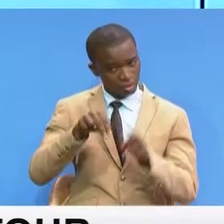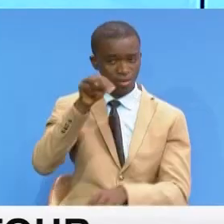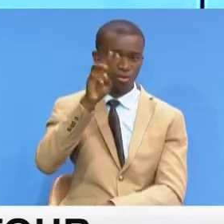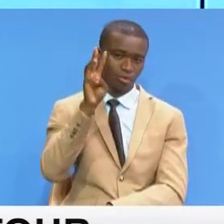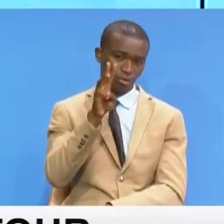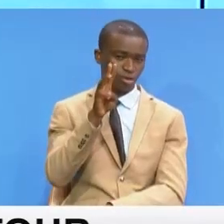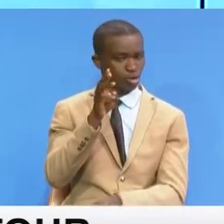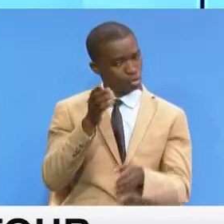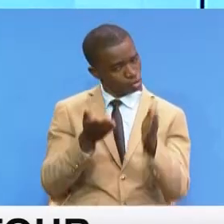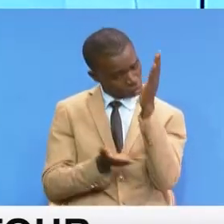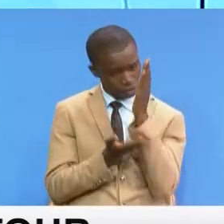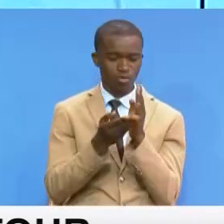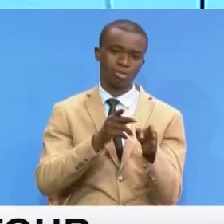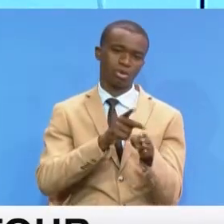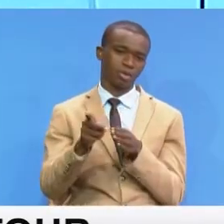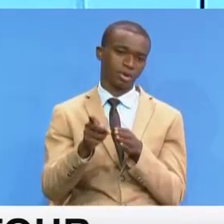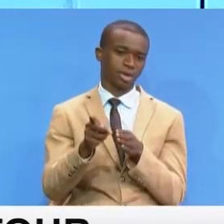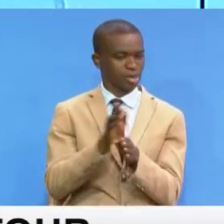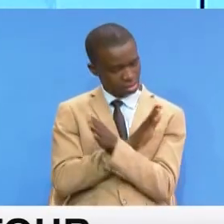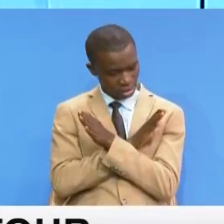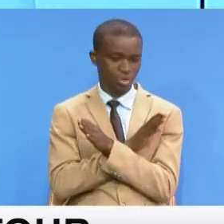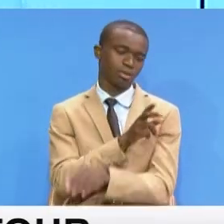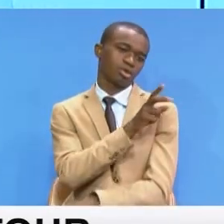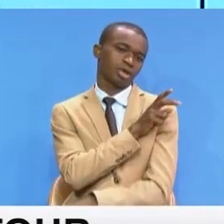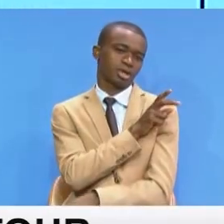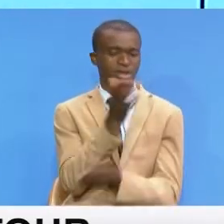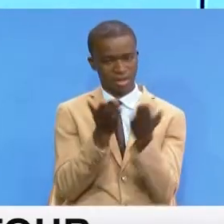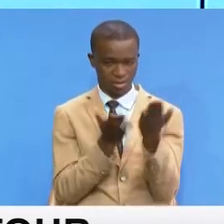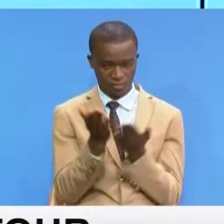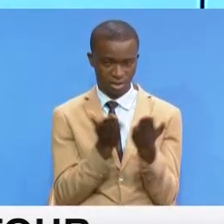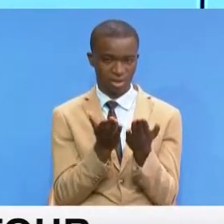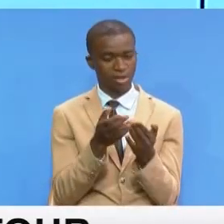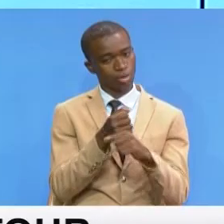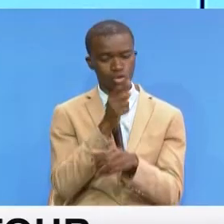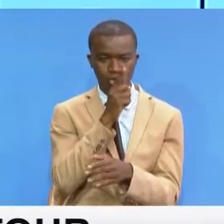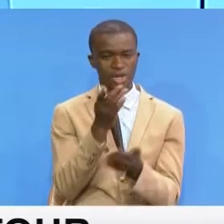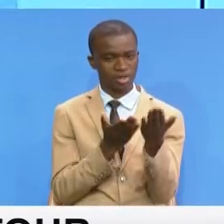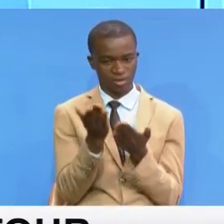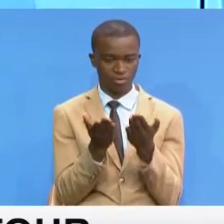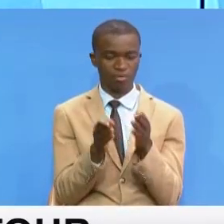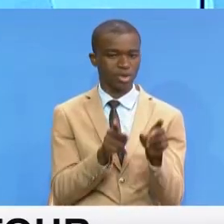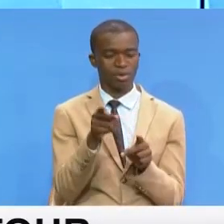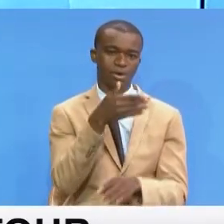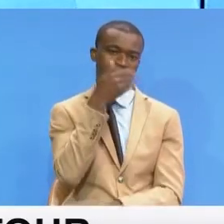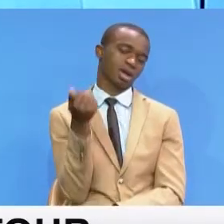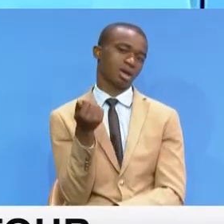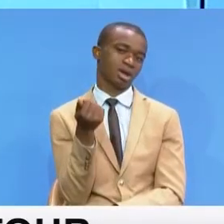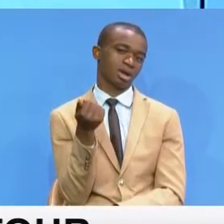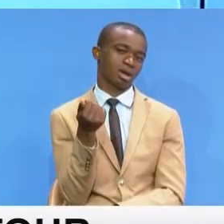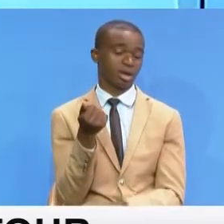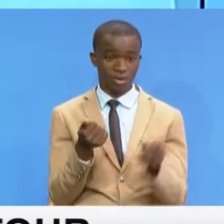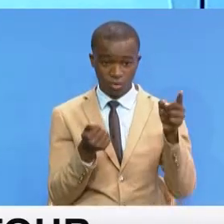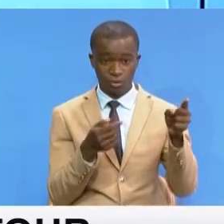enhance professionalism in the Zambia Police Service and enable them to serve citizens better. Mr. Nkete